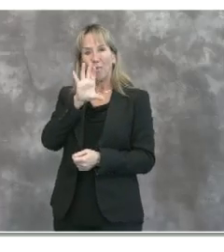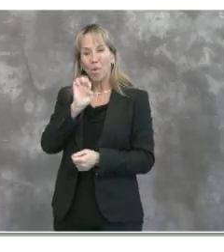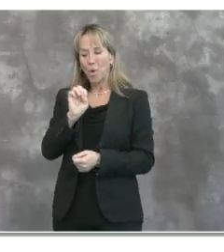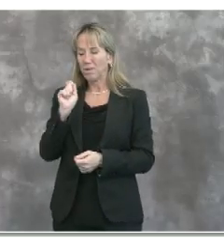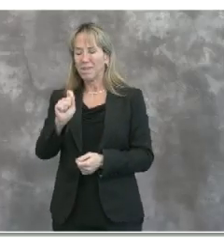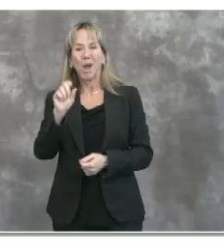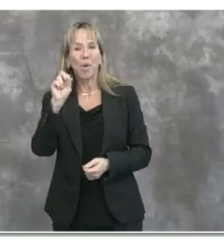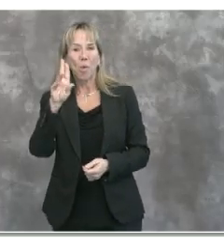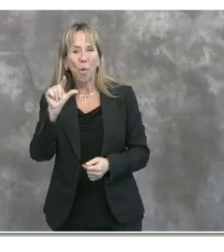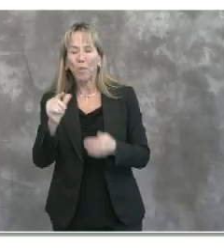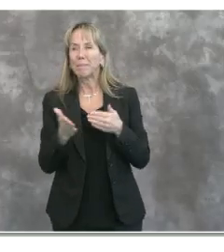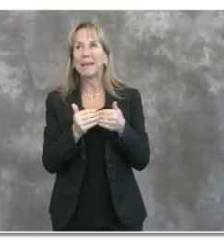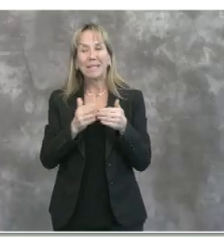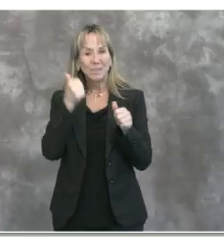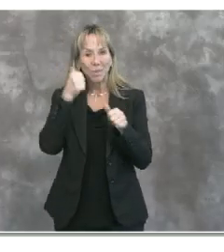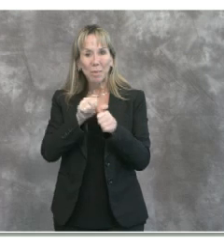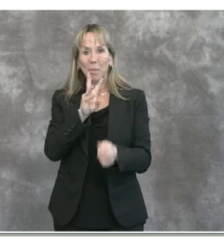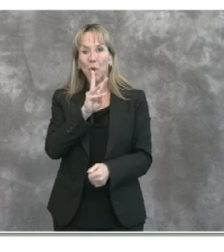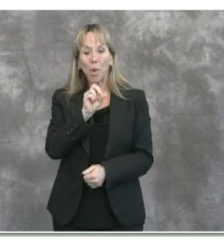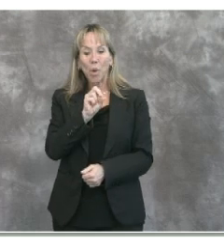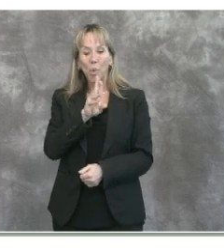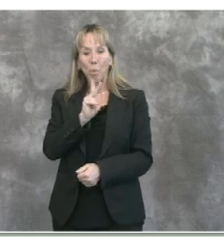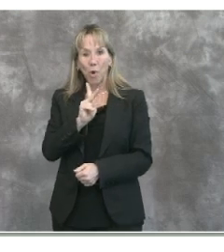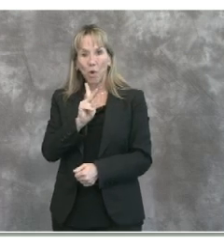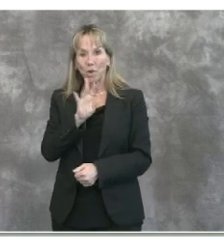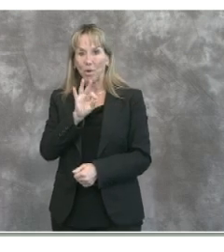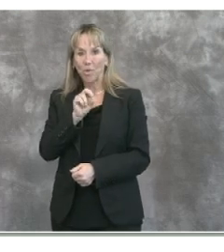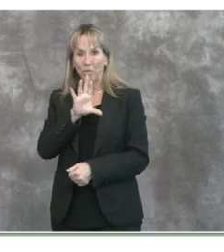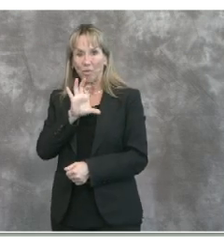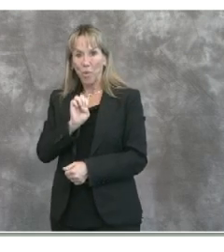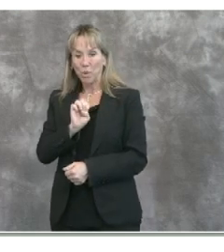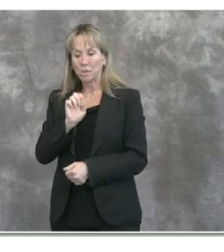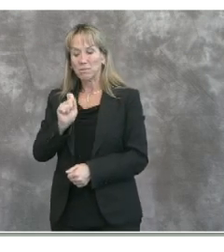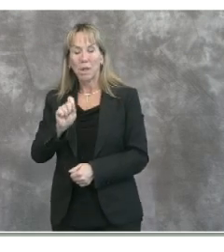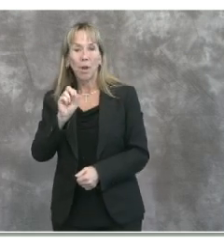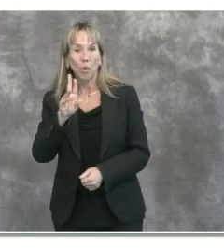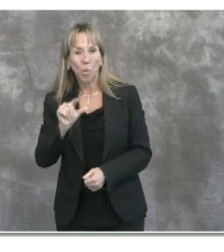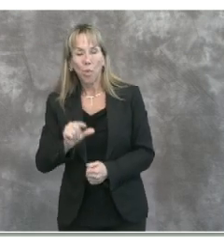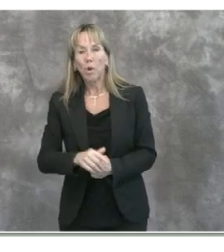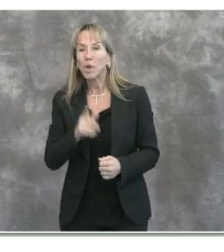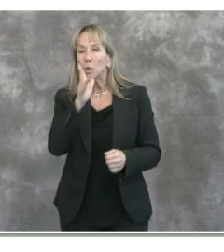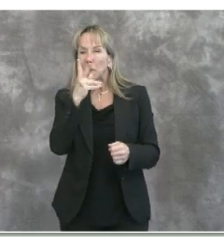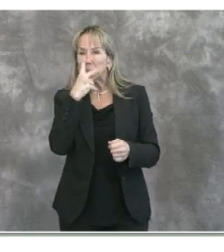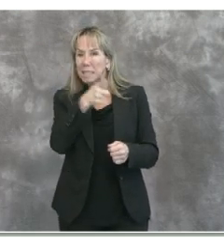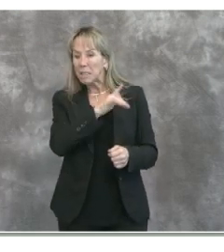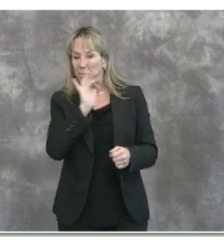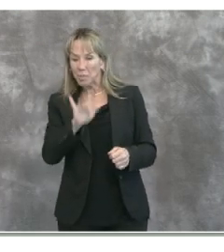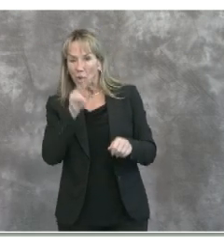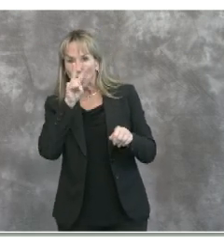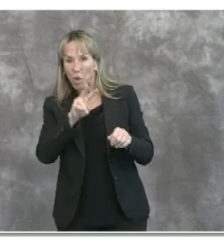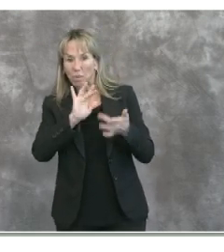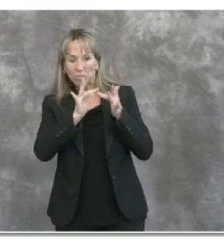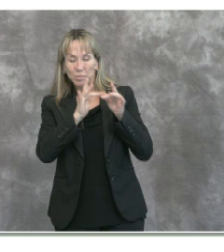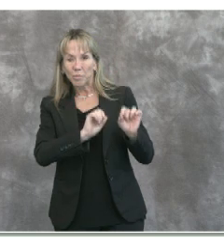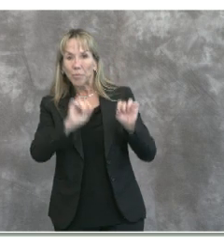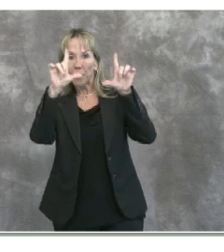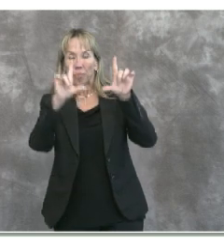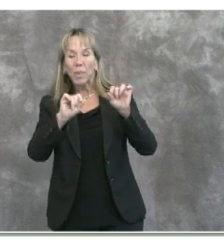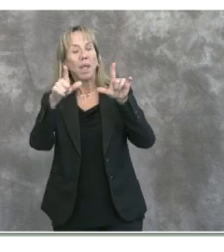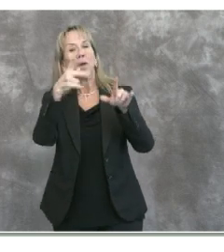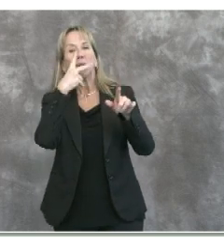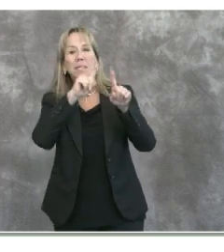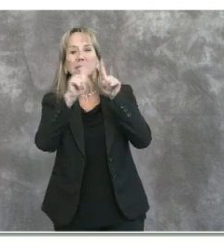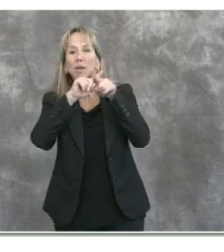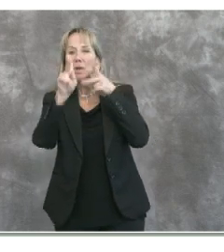simple URL to remember, workforce.org. We have both individual pages for the workers and how they've been affected, as